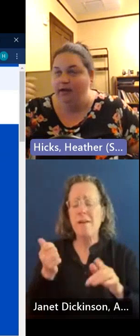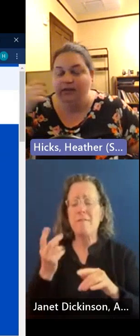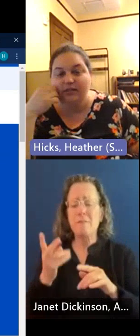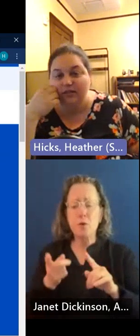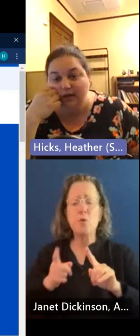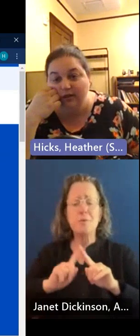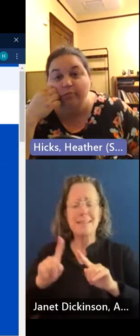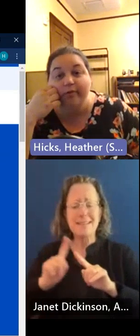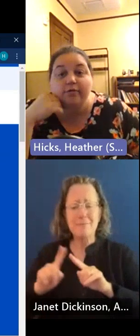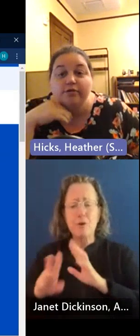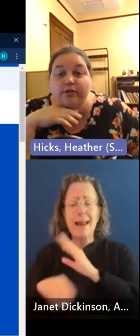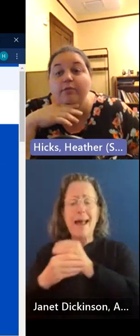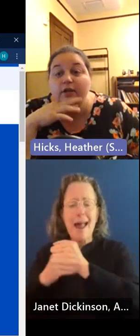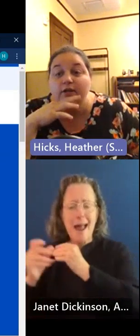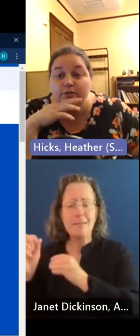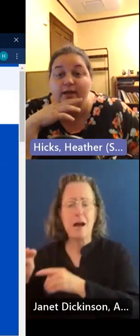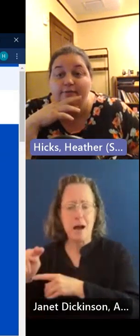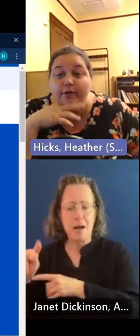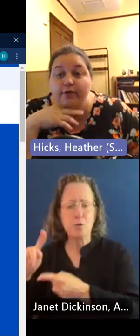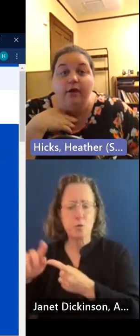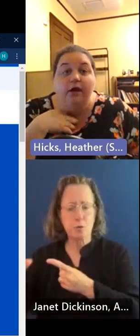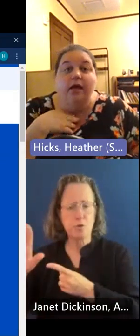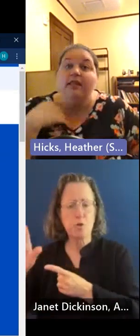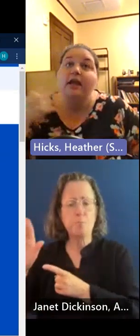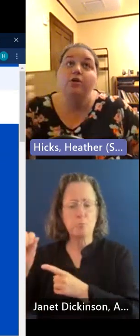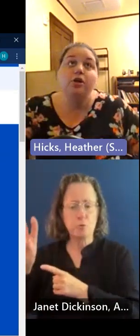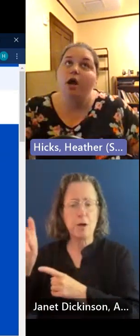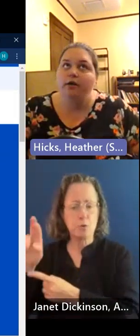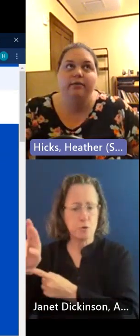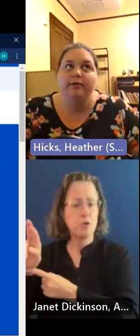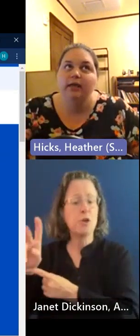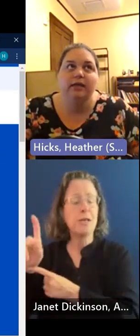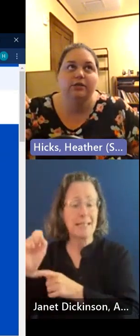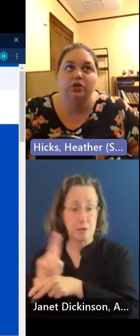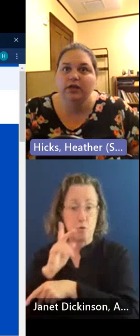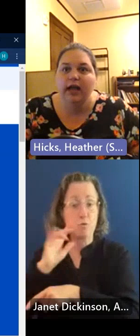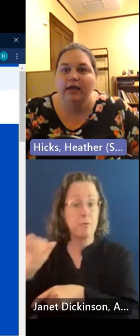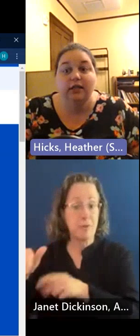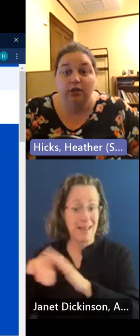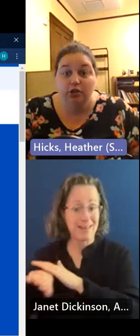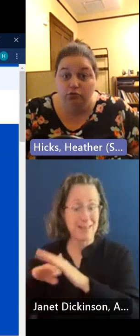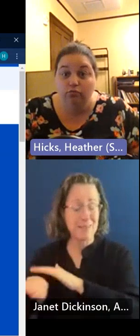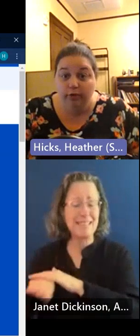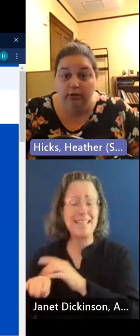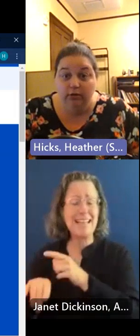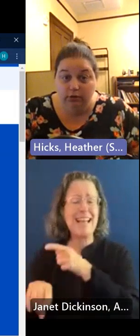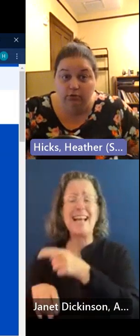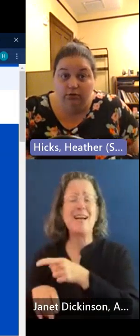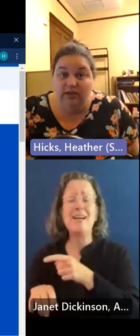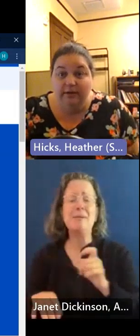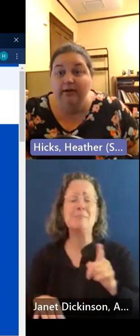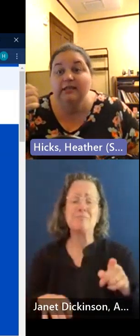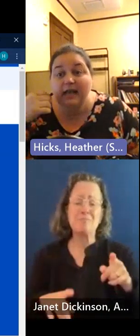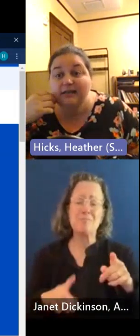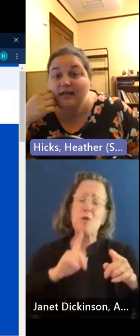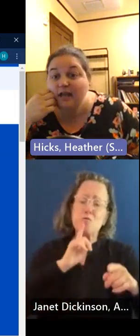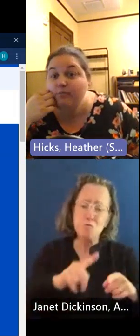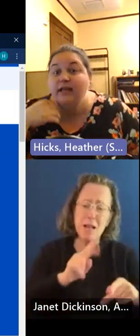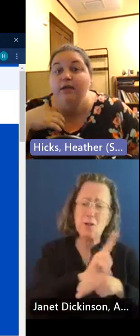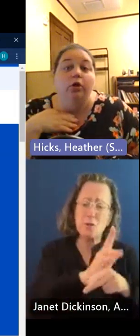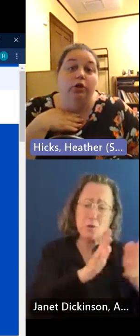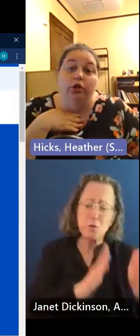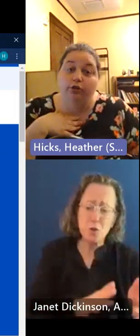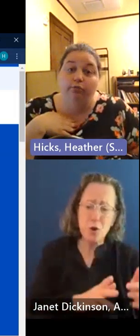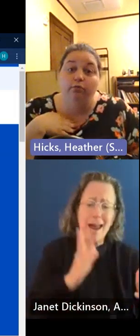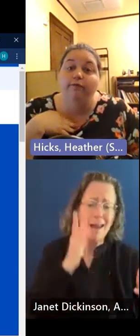essentially add-ons to your browser that will do that for you. They're not going to be as good as like real user experience testing,